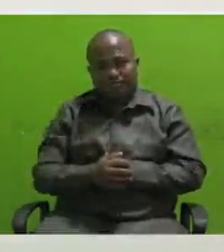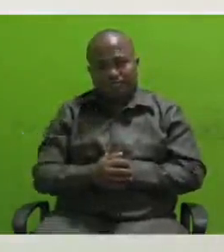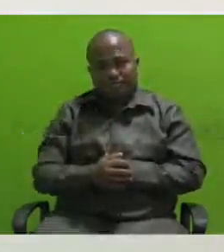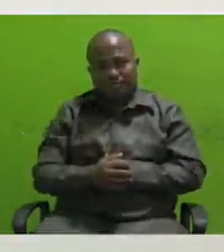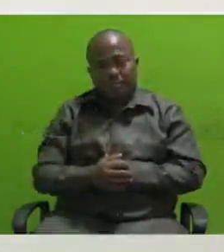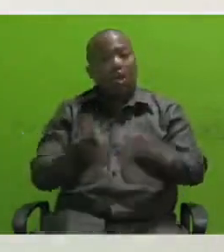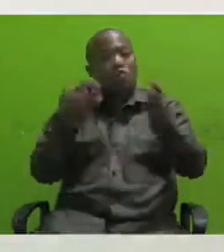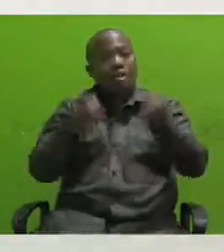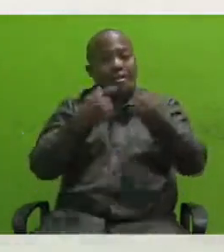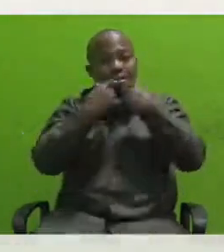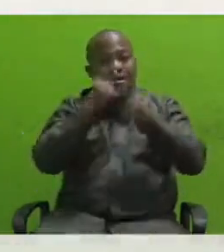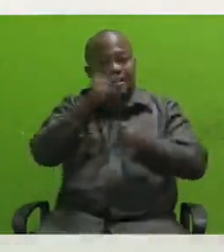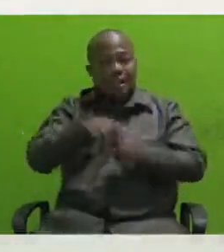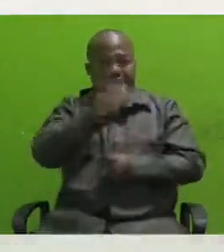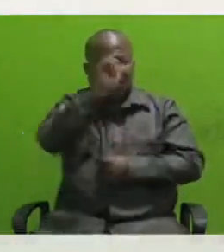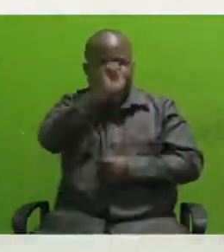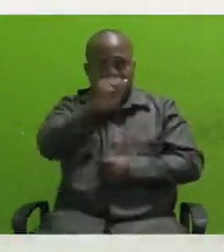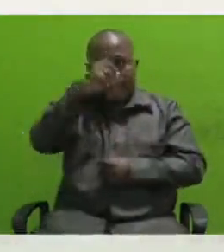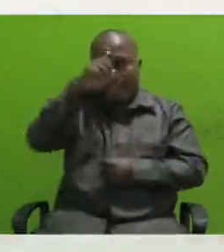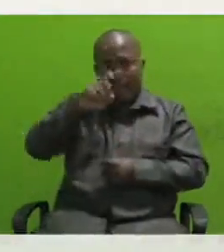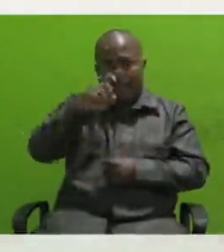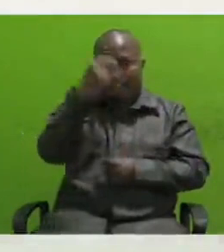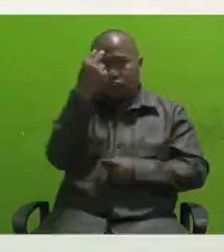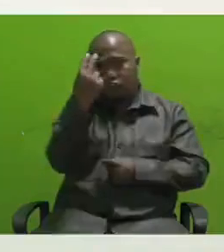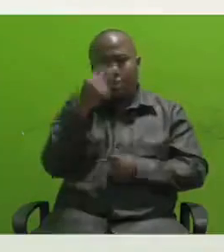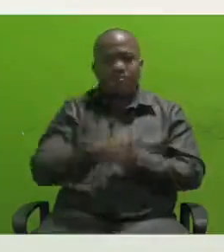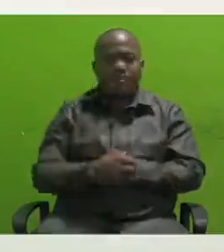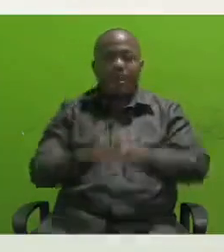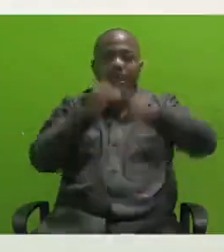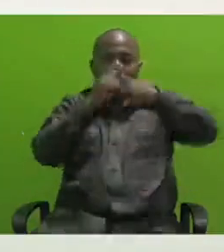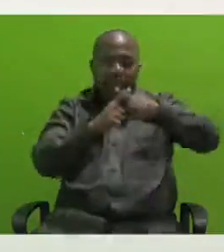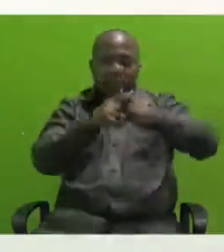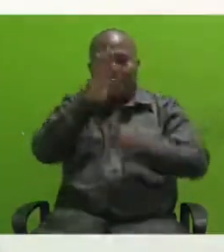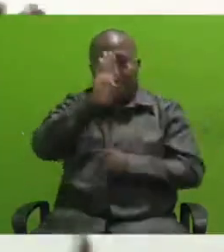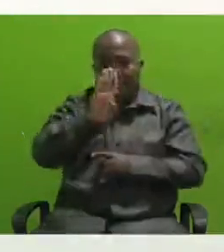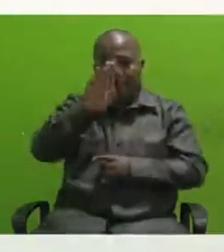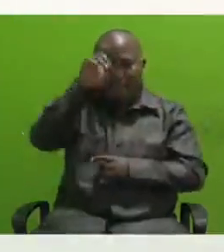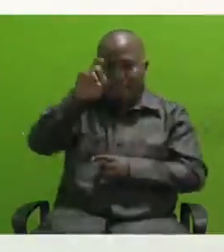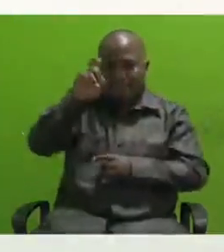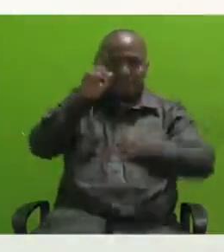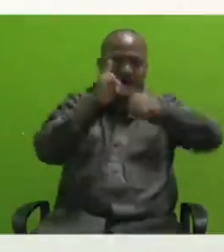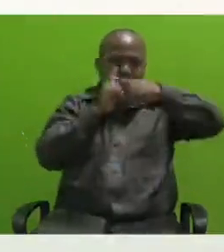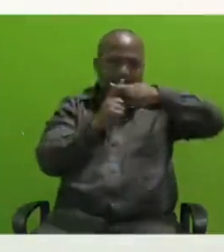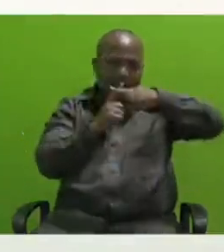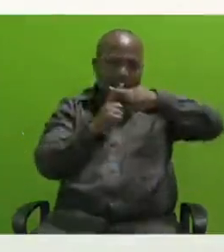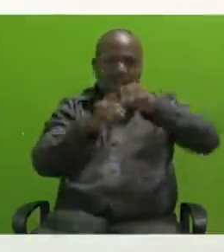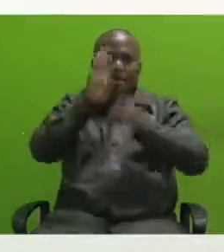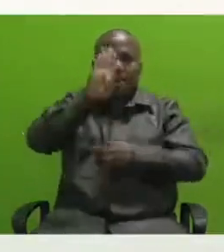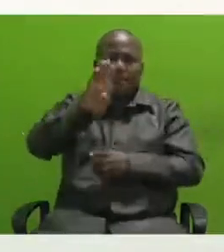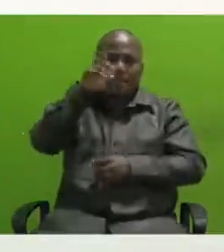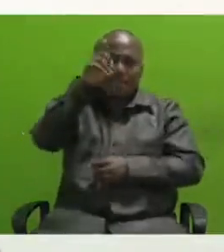we can see that ax squared plus bx plus